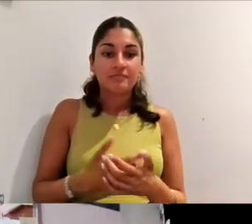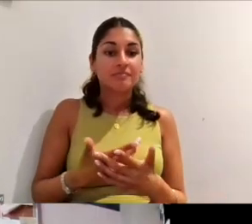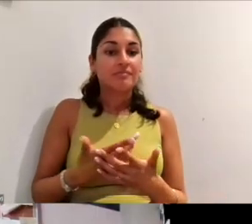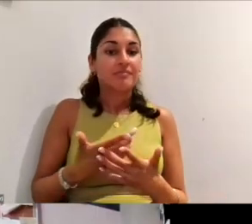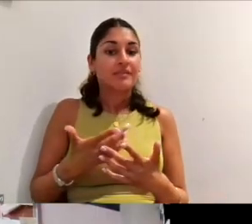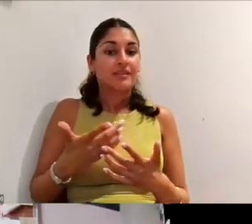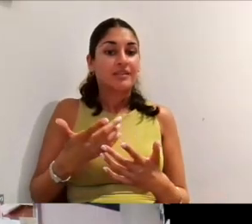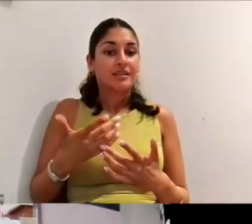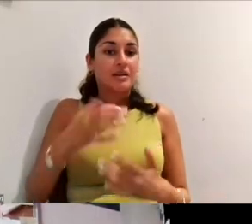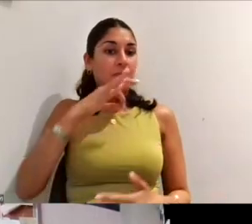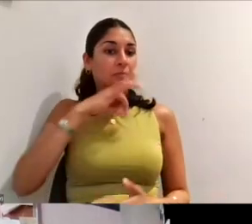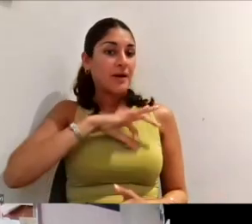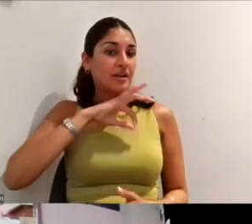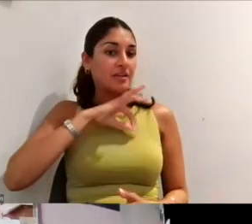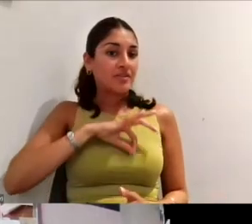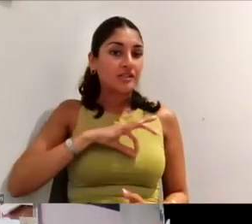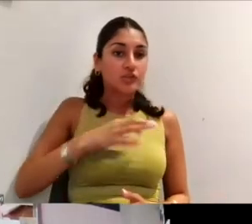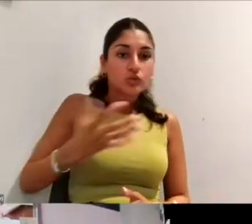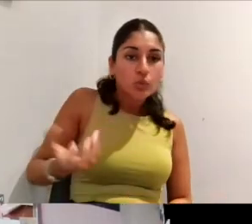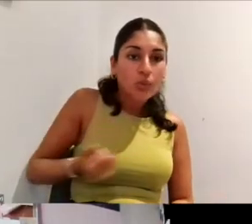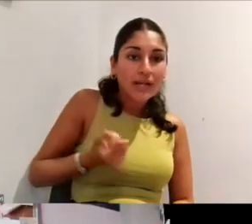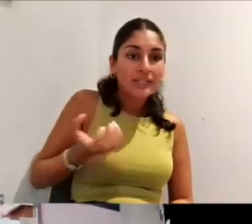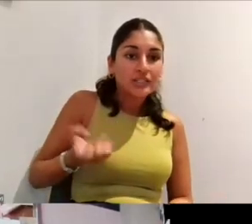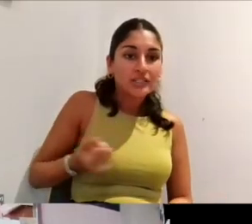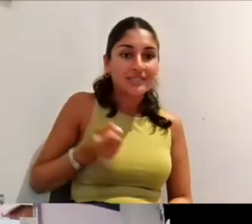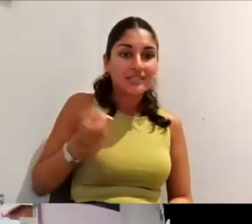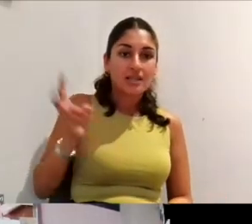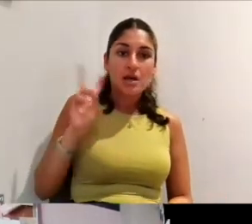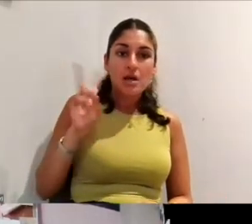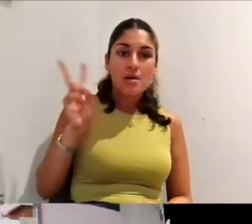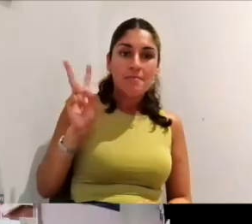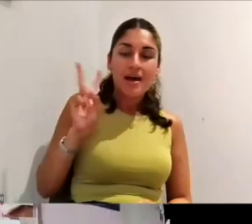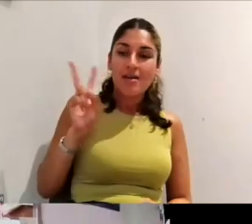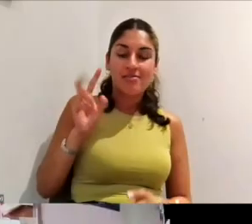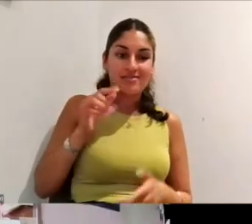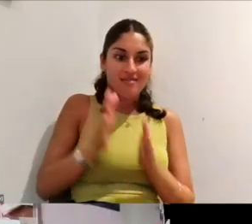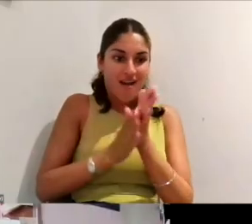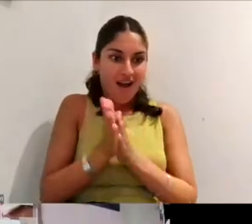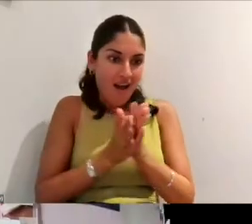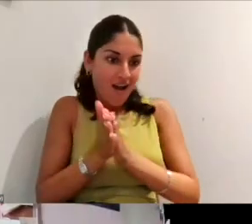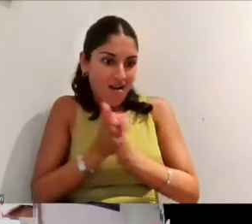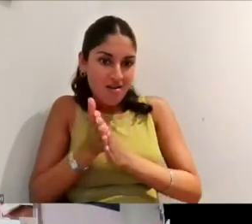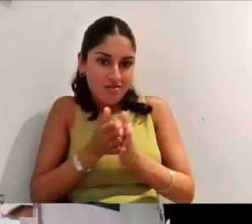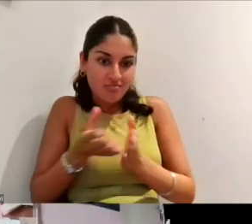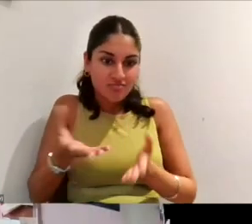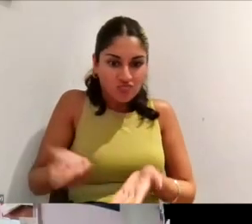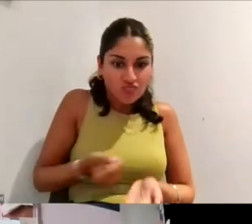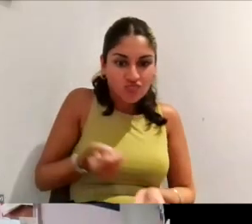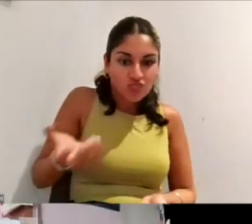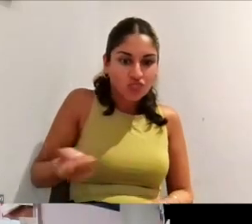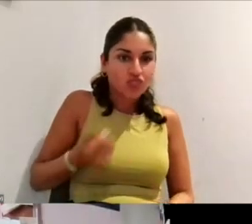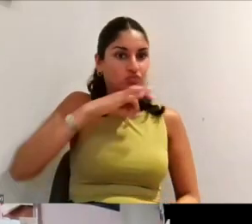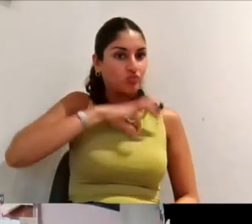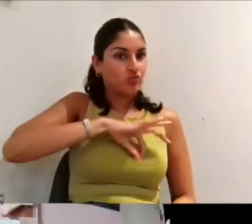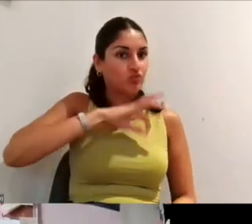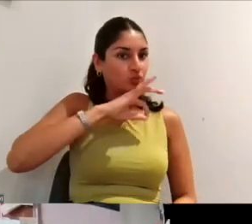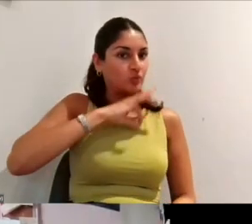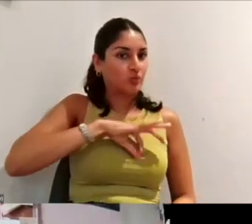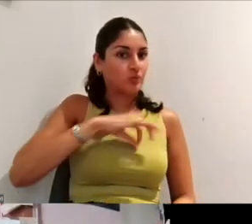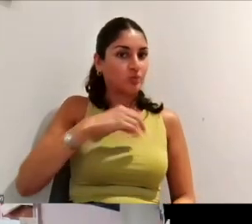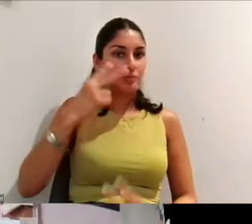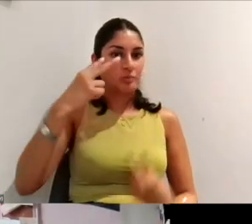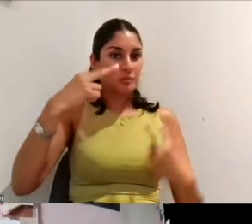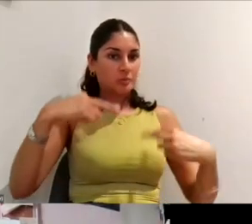dressed. I was a cash point, abused without a case. Flawed, I survived